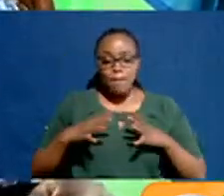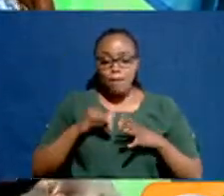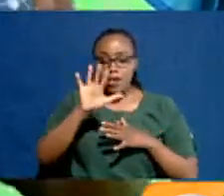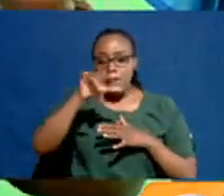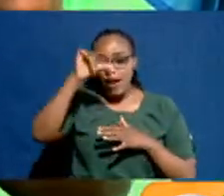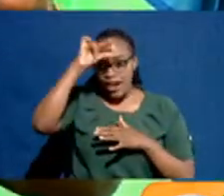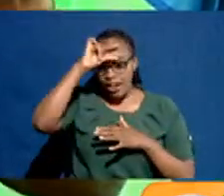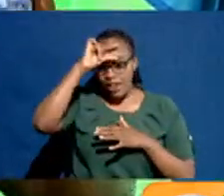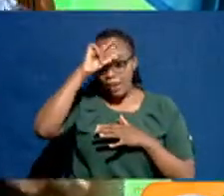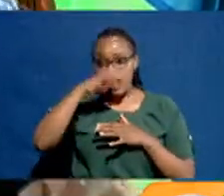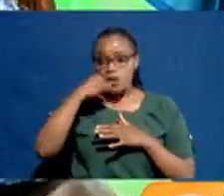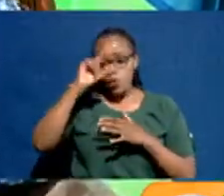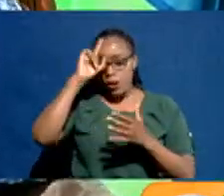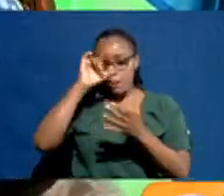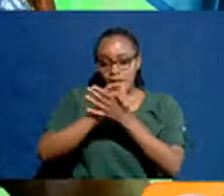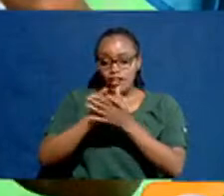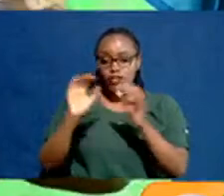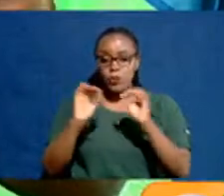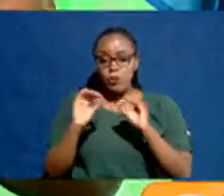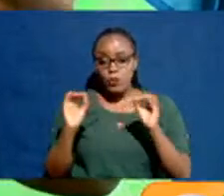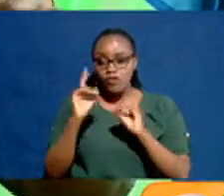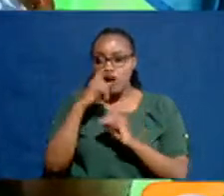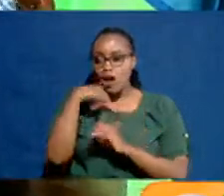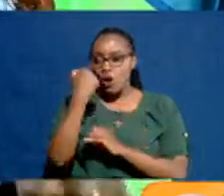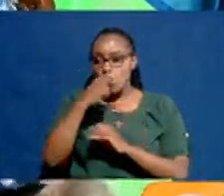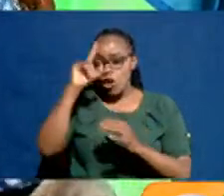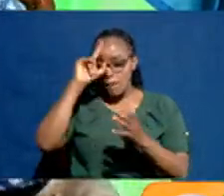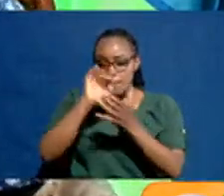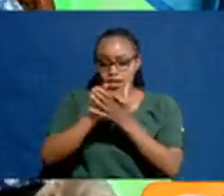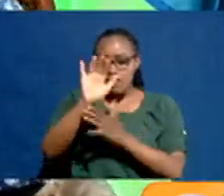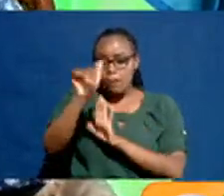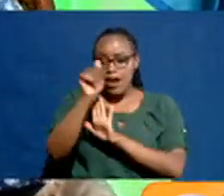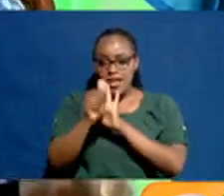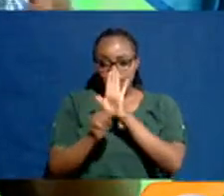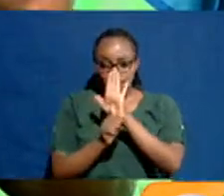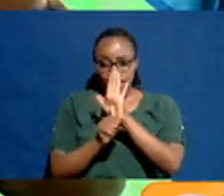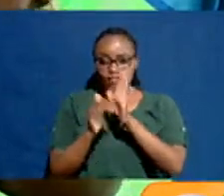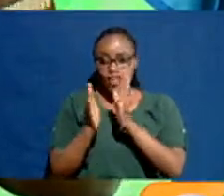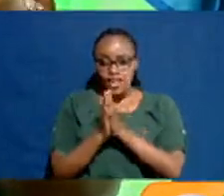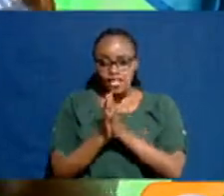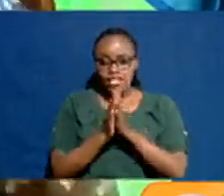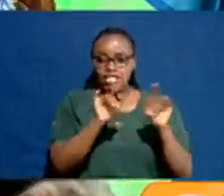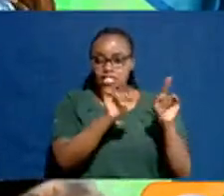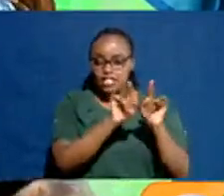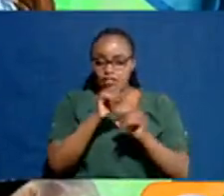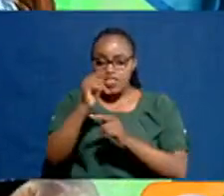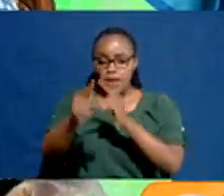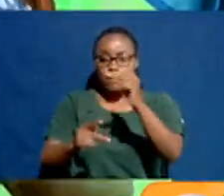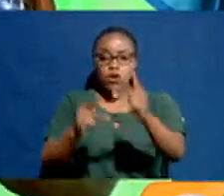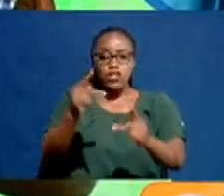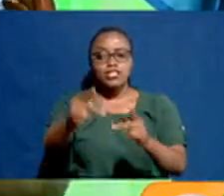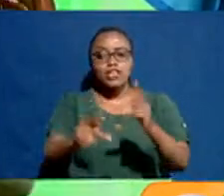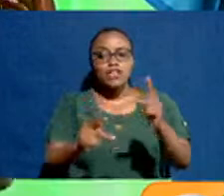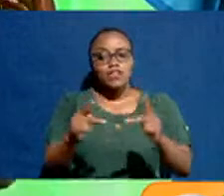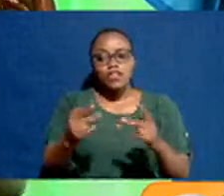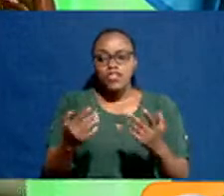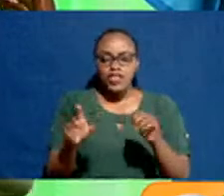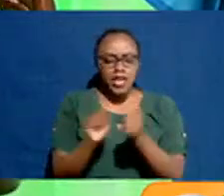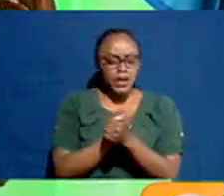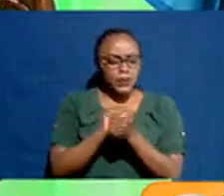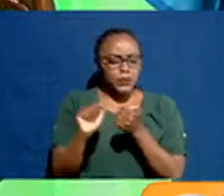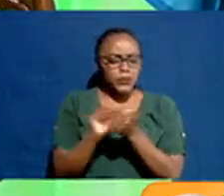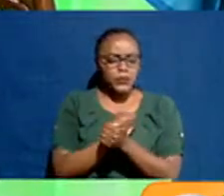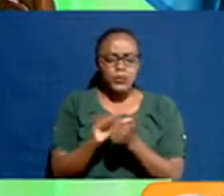government who did not believe in him, who did not believe in his agenda, and in the process, they messed the